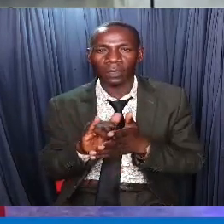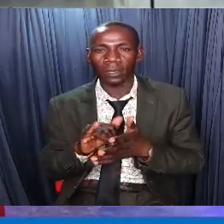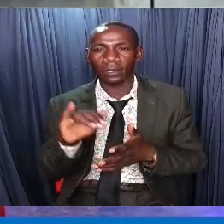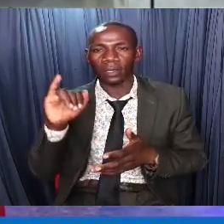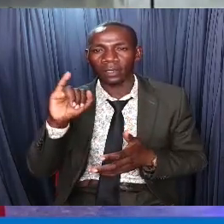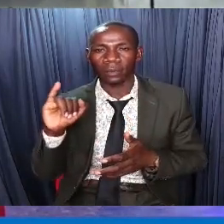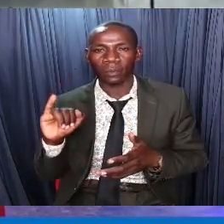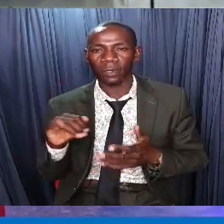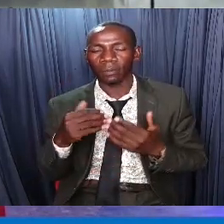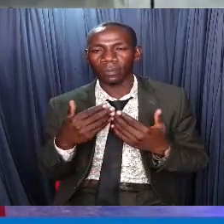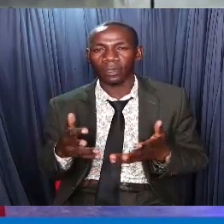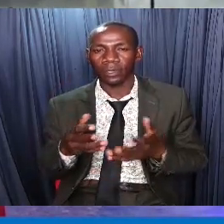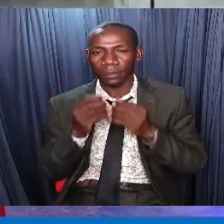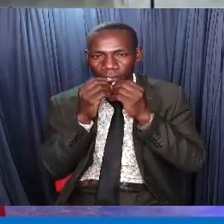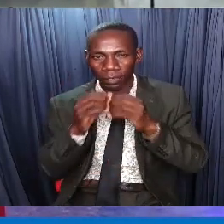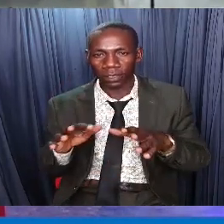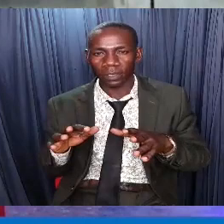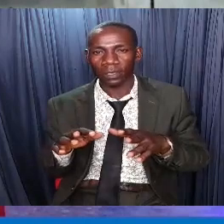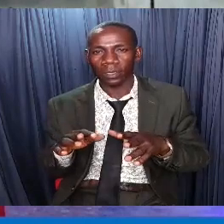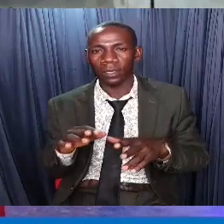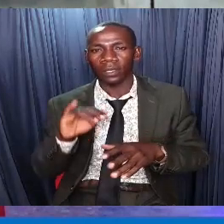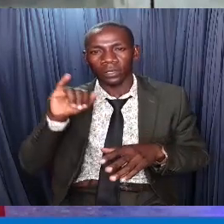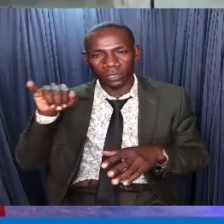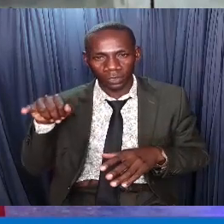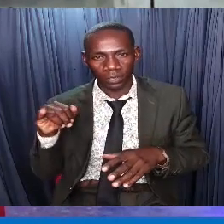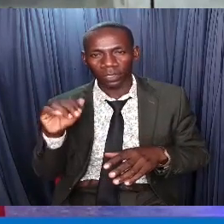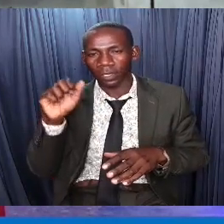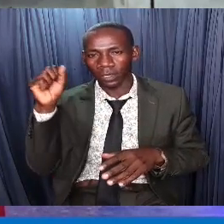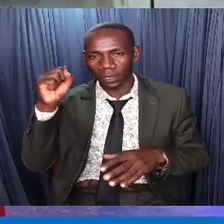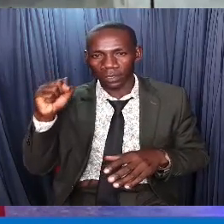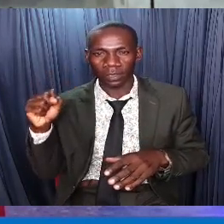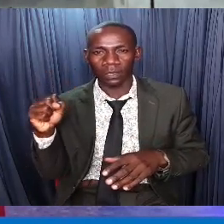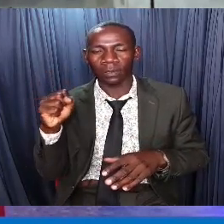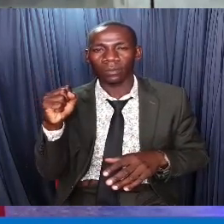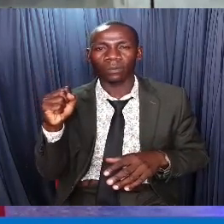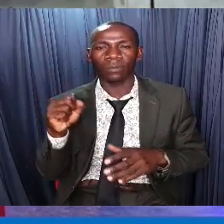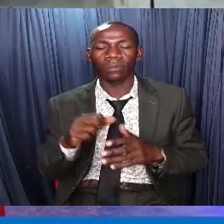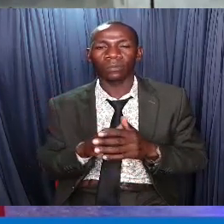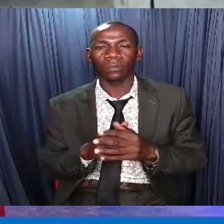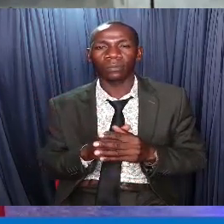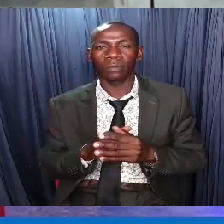just blessed straight away. Yakobo kweli. Esau. Esau.